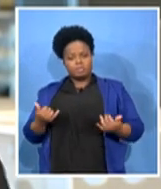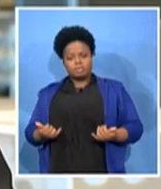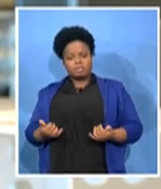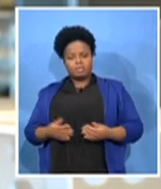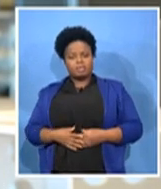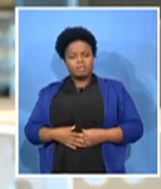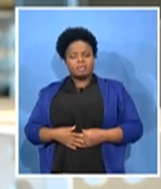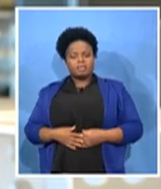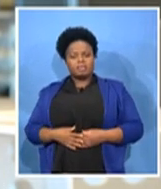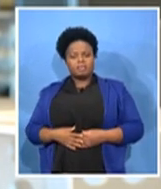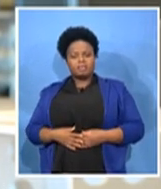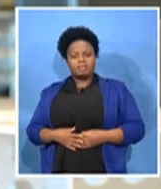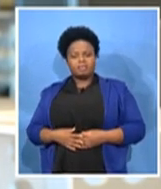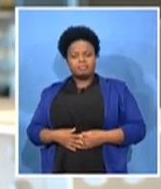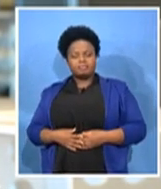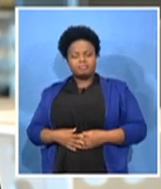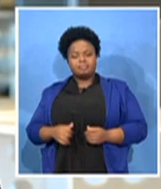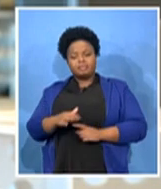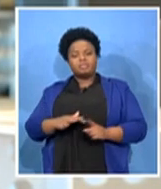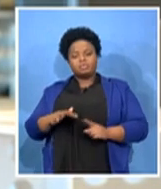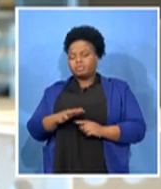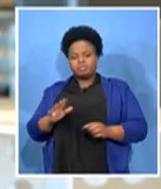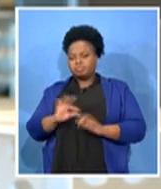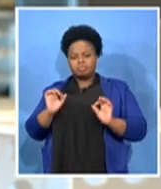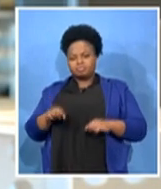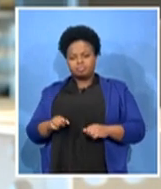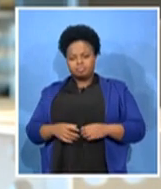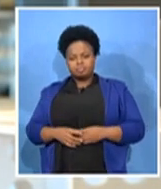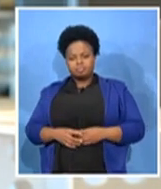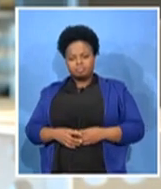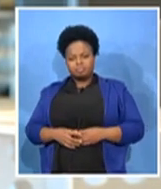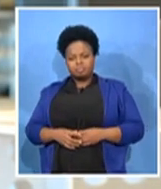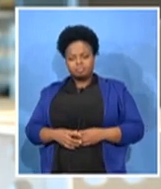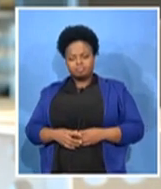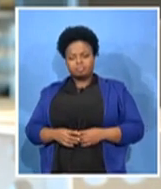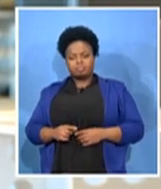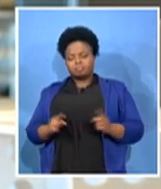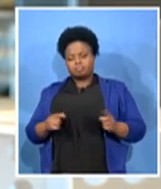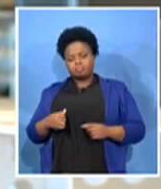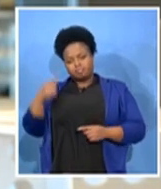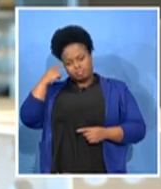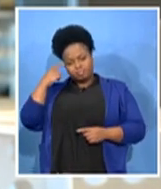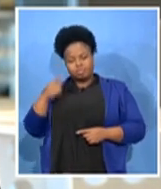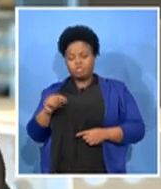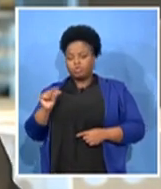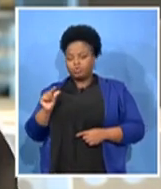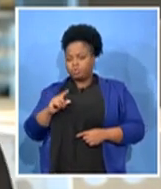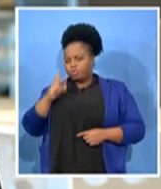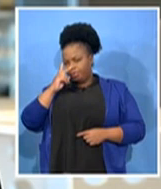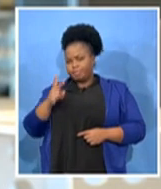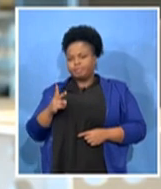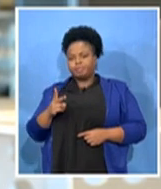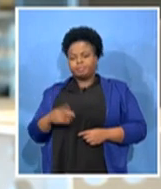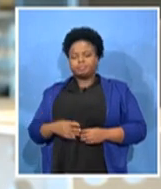situations are not allowed. But I think very soon you will start seeing those who